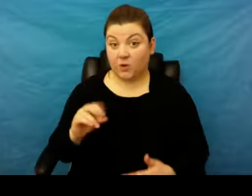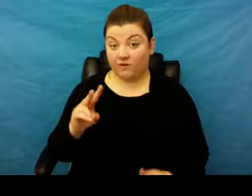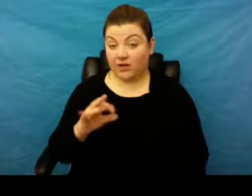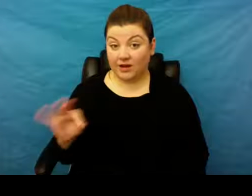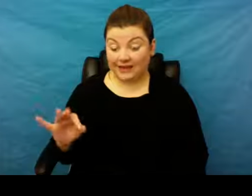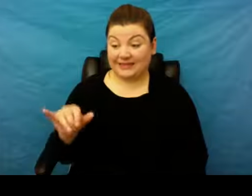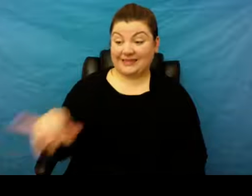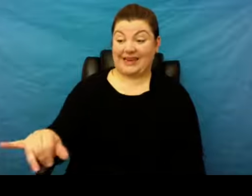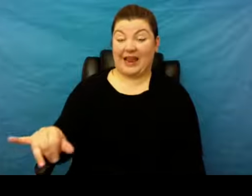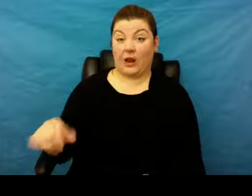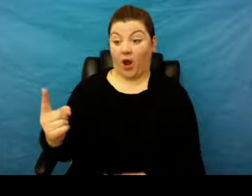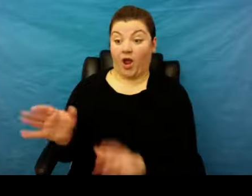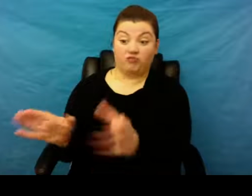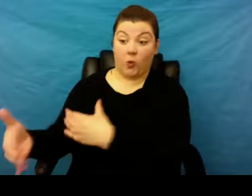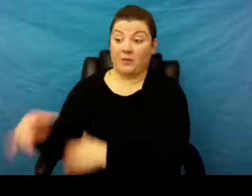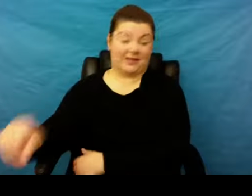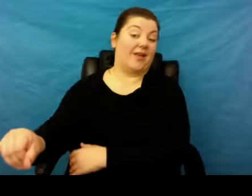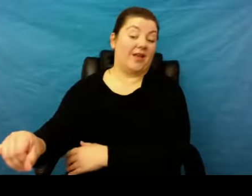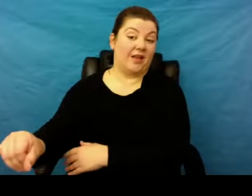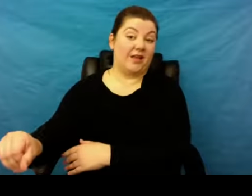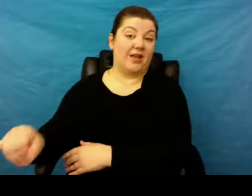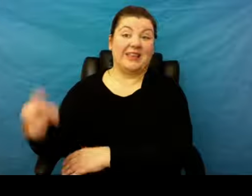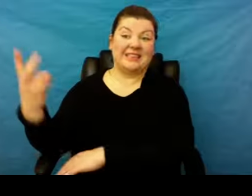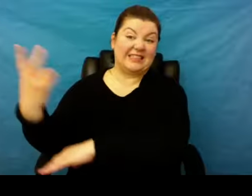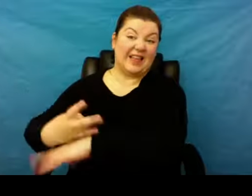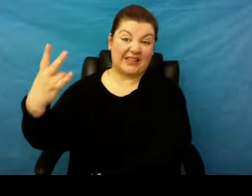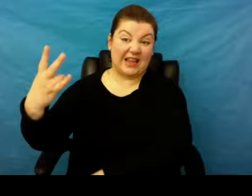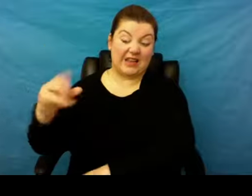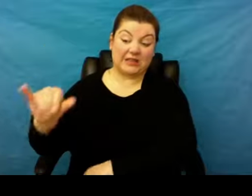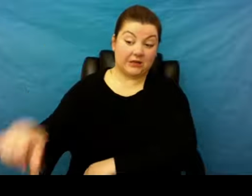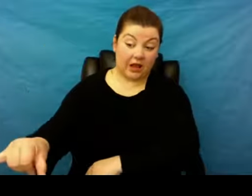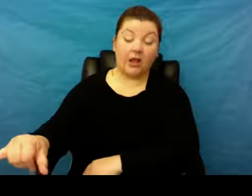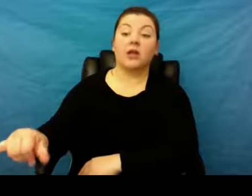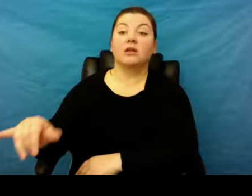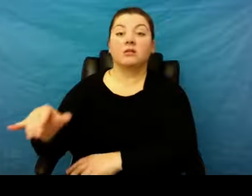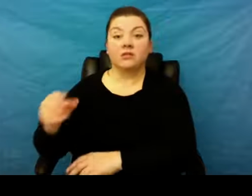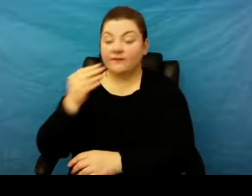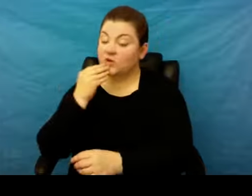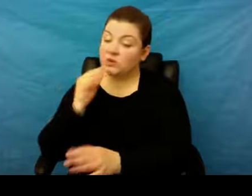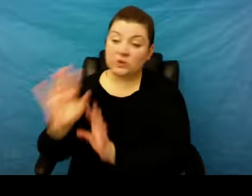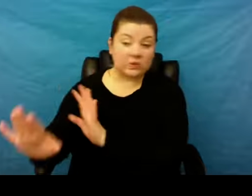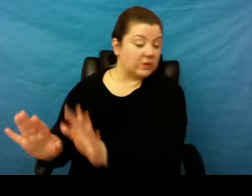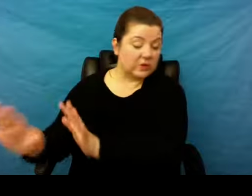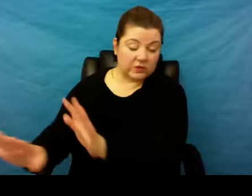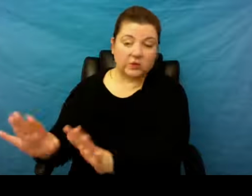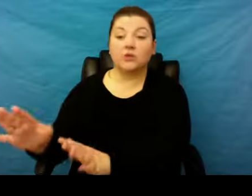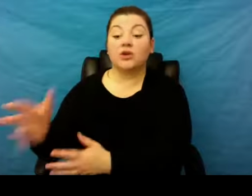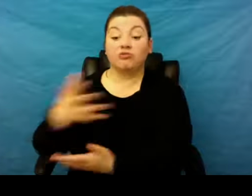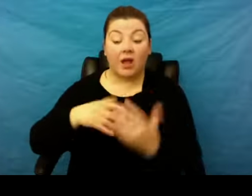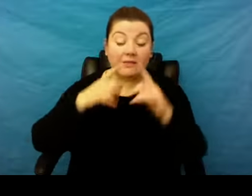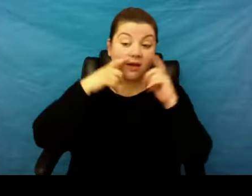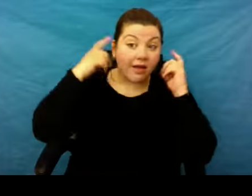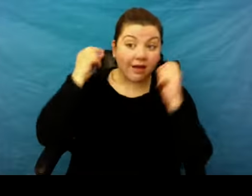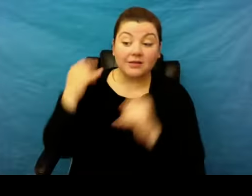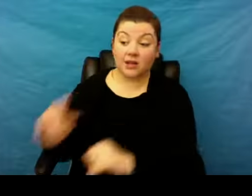and you've isolated in your room for 7 days and you've been able to get food, and when you've been with your family, you've worn a mask and you're